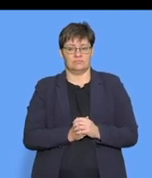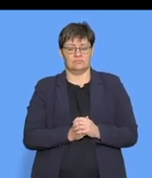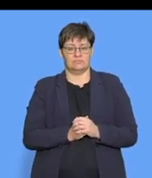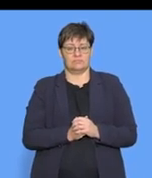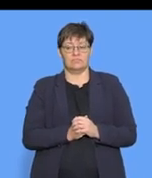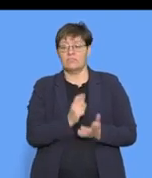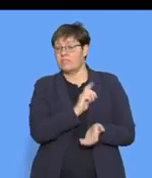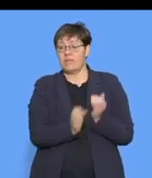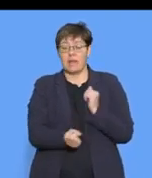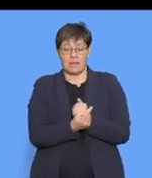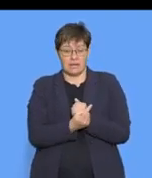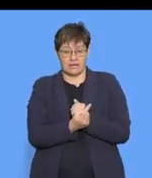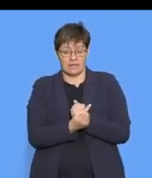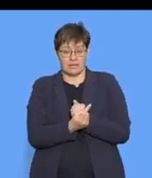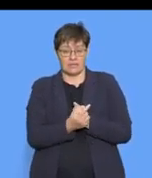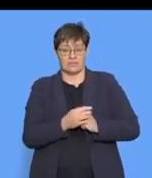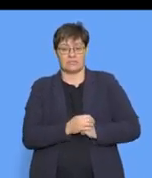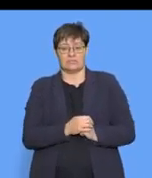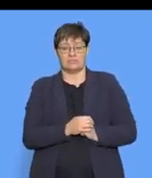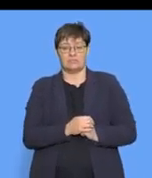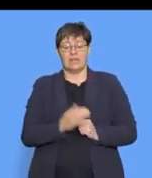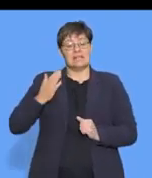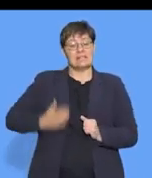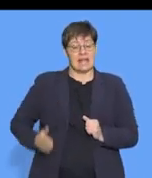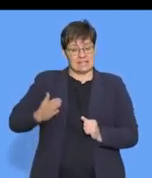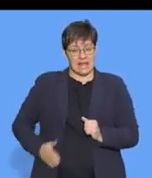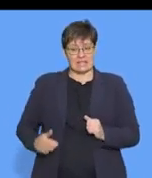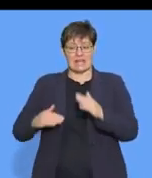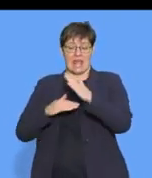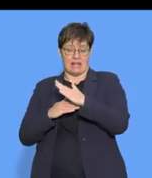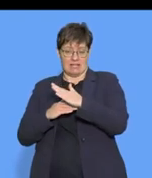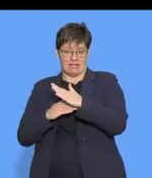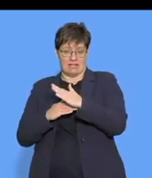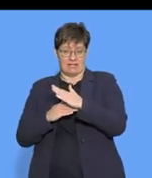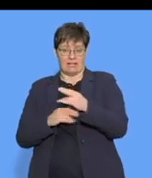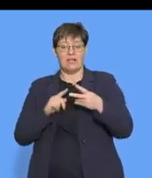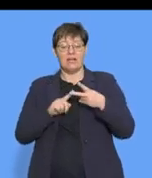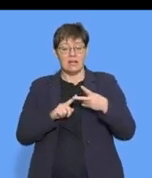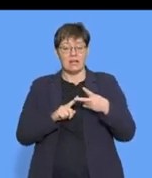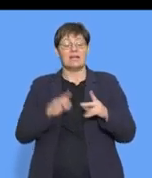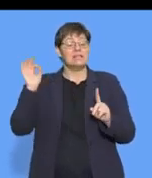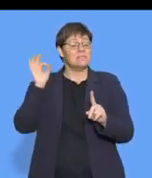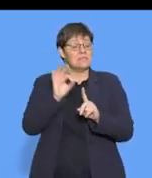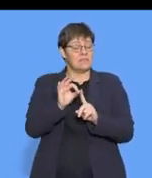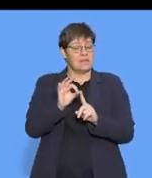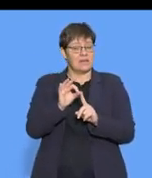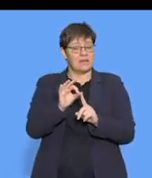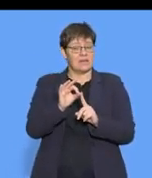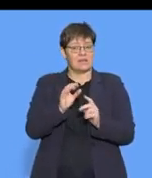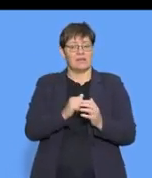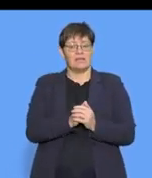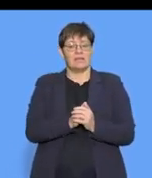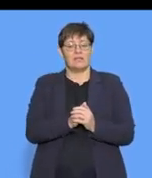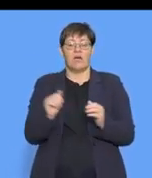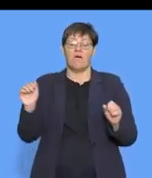This occurs when we have two sides and an angle given, but specifically remember